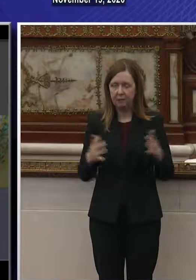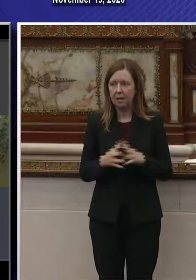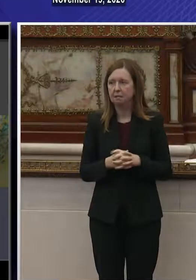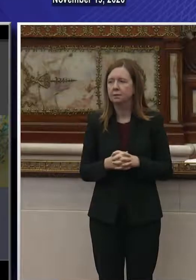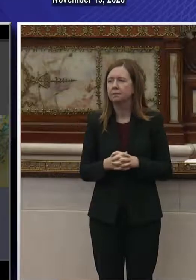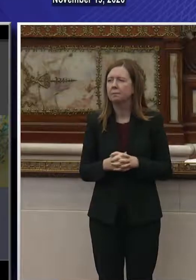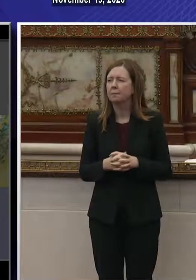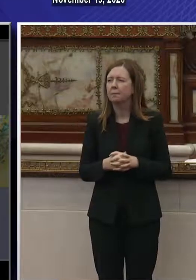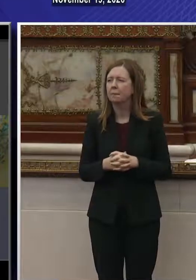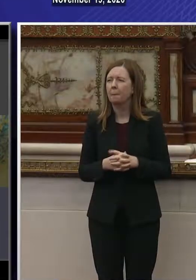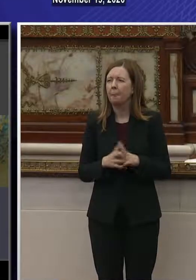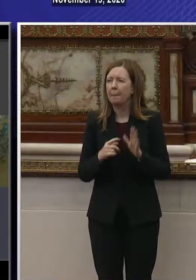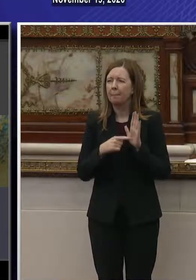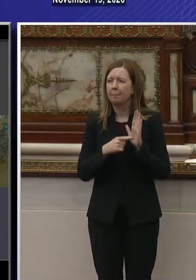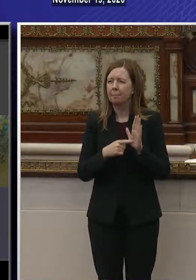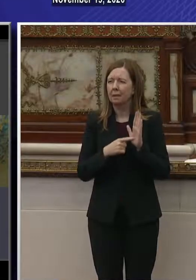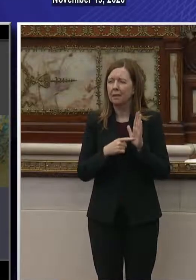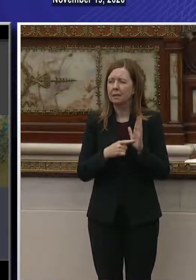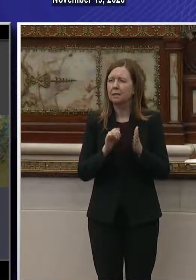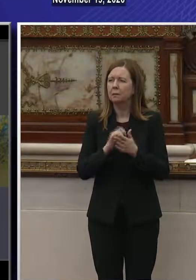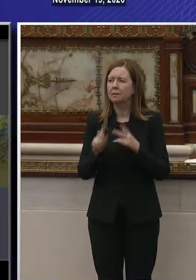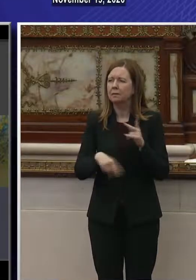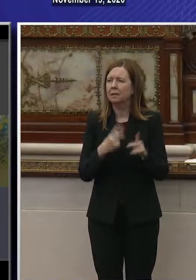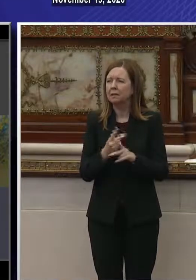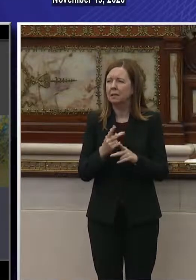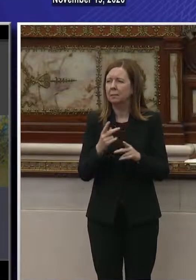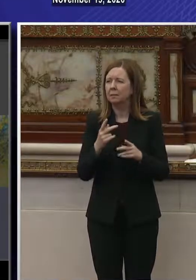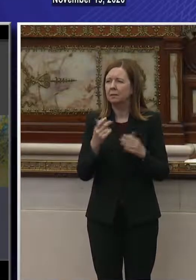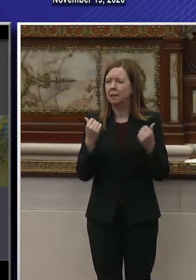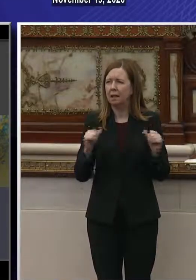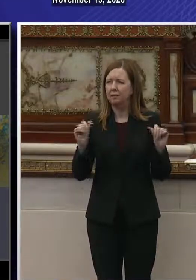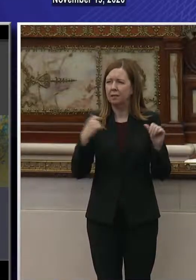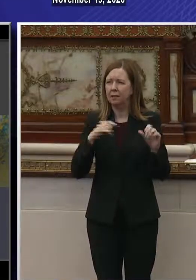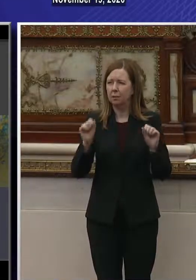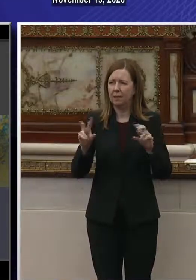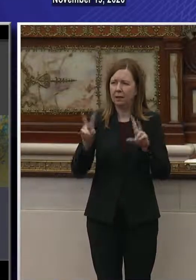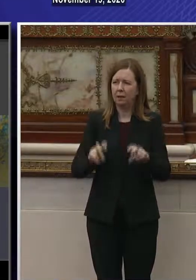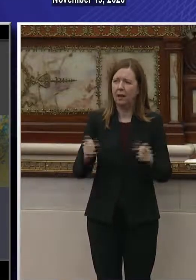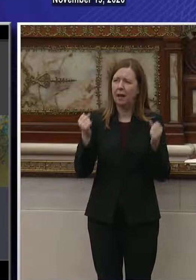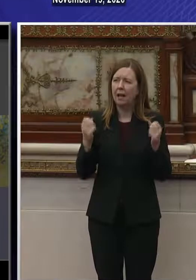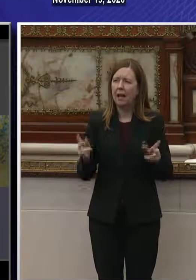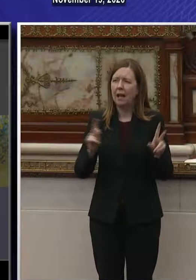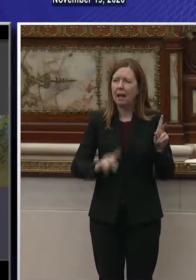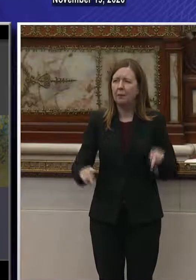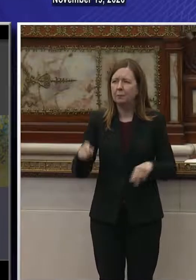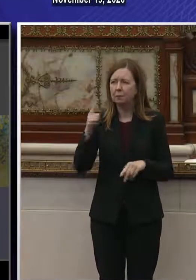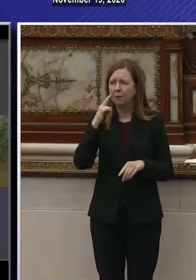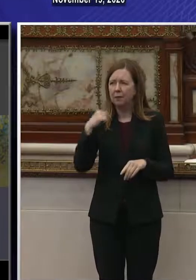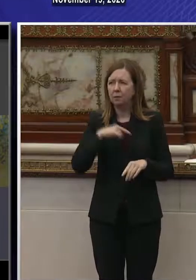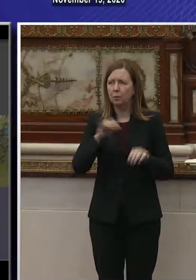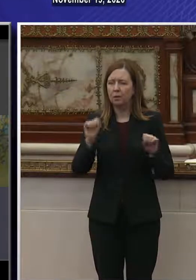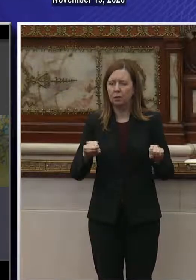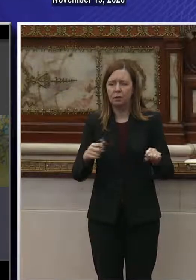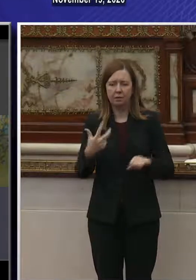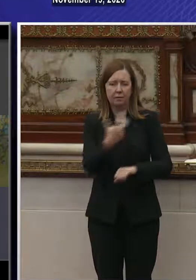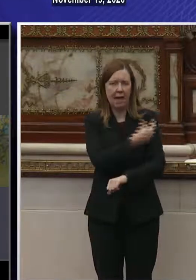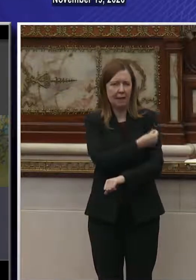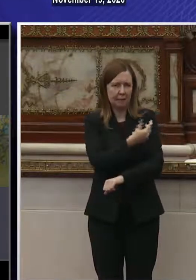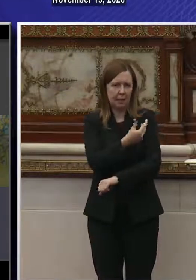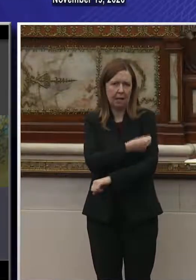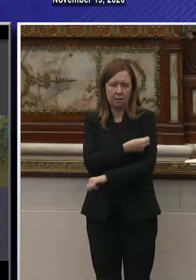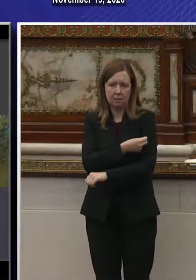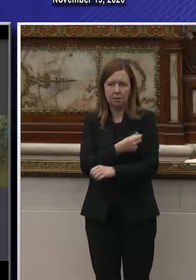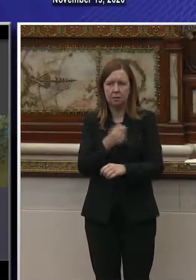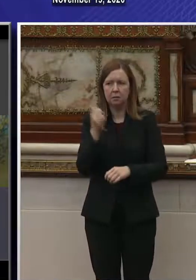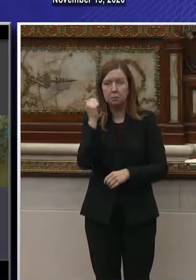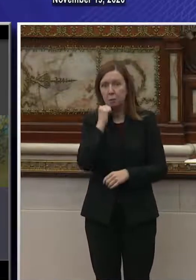Are there examples of this type of effort that we can look at? And how many people do you think we'd be able to vaccinate